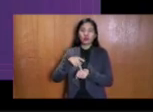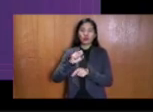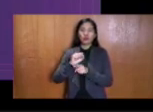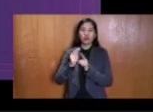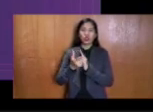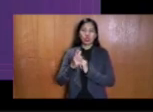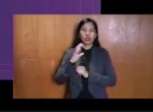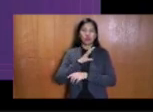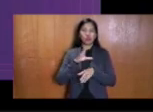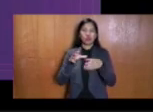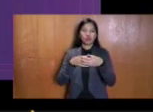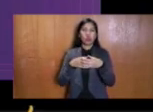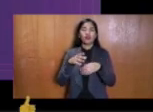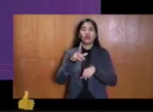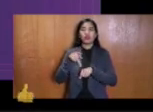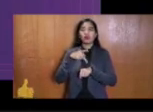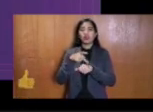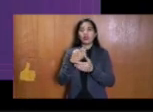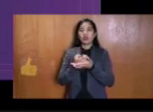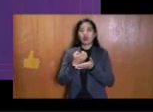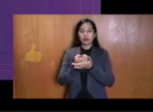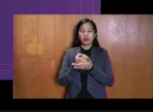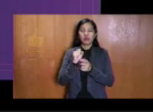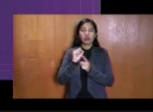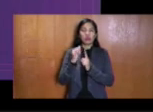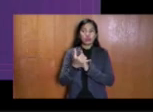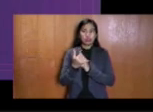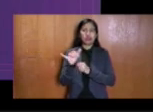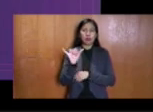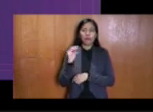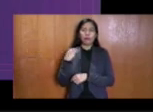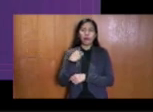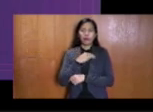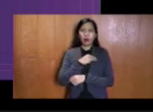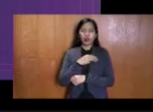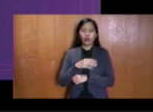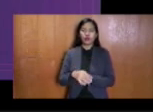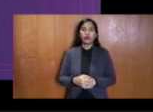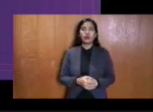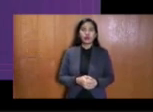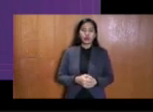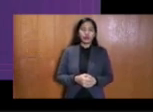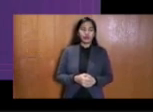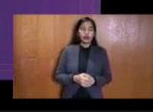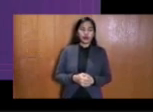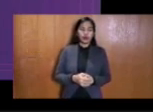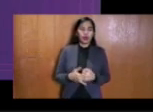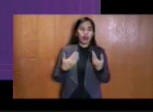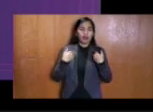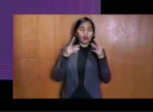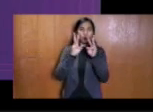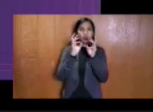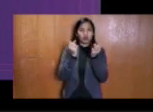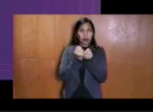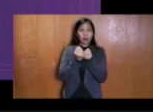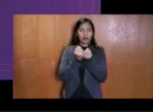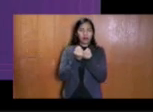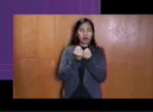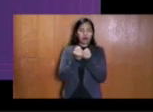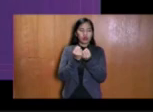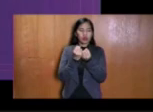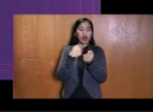I think the Philippine Economic Society is also a member of, is running a workshop, and I'm going to lead that